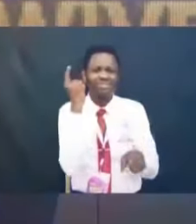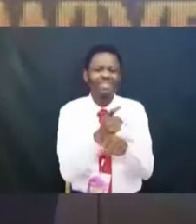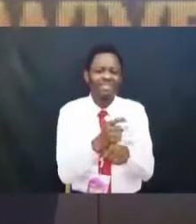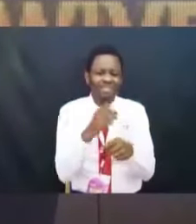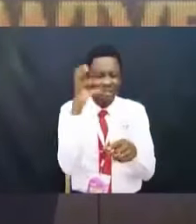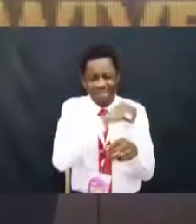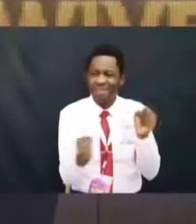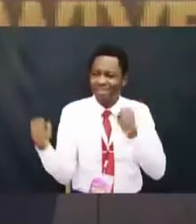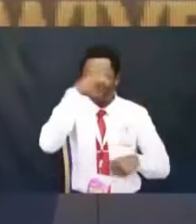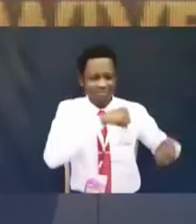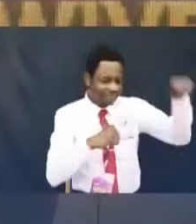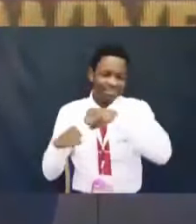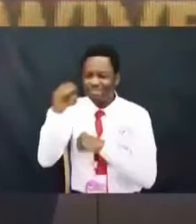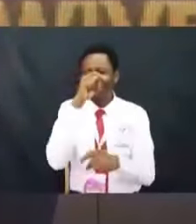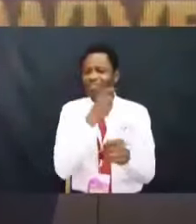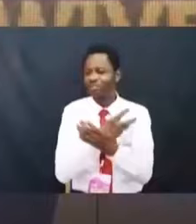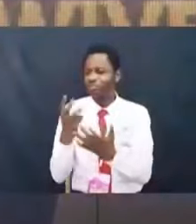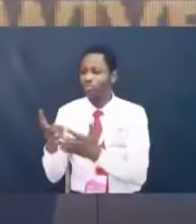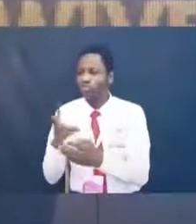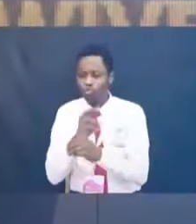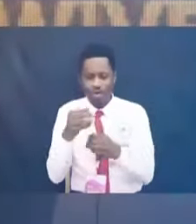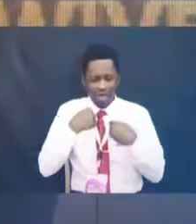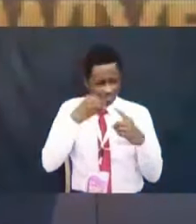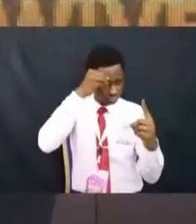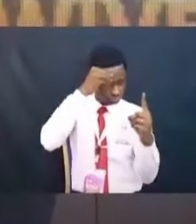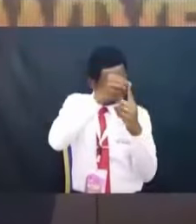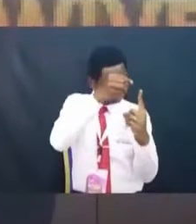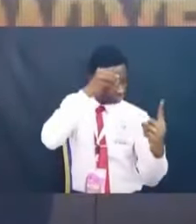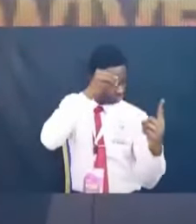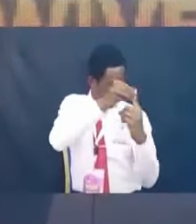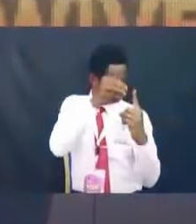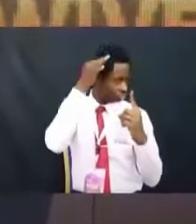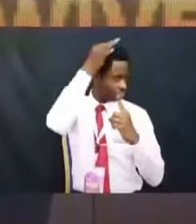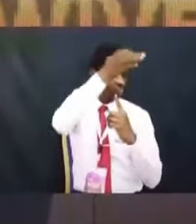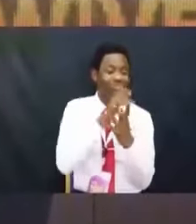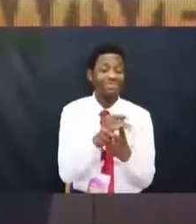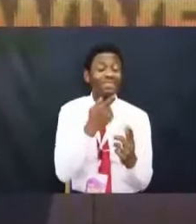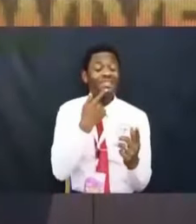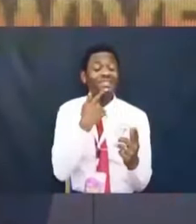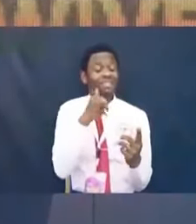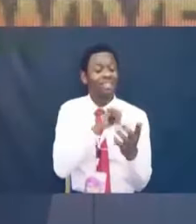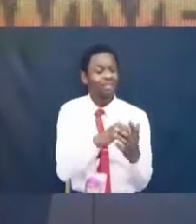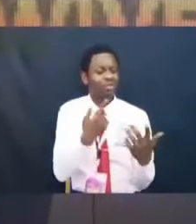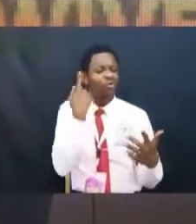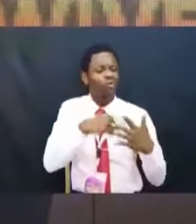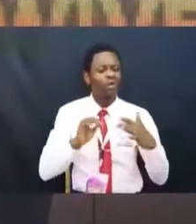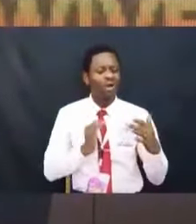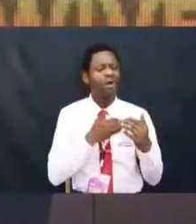punches into the air. He had the target in view. Now he's saying that, for what is our